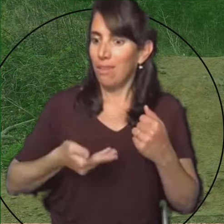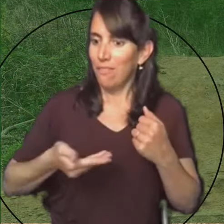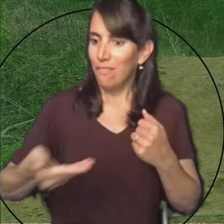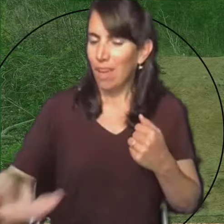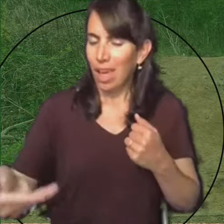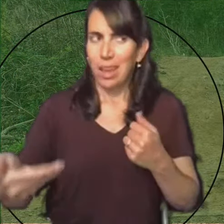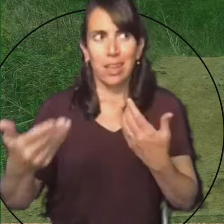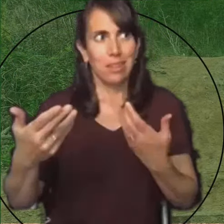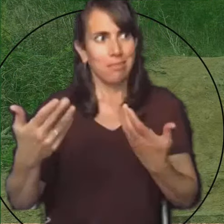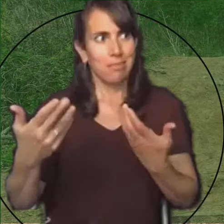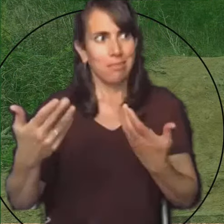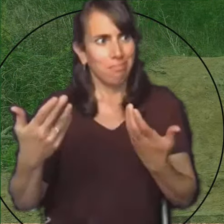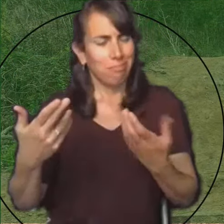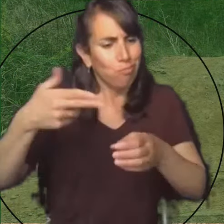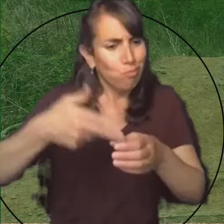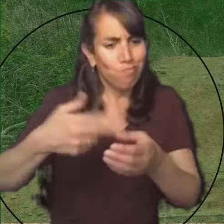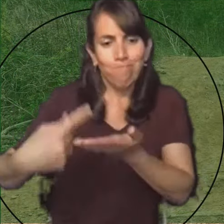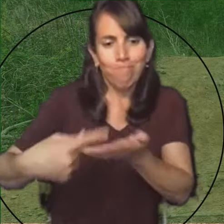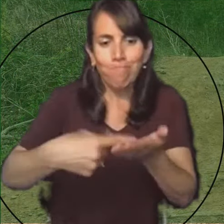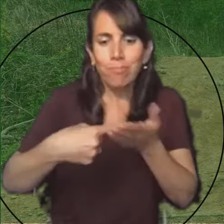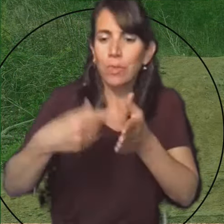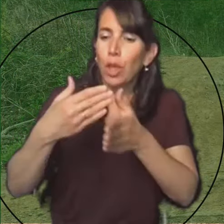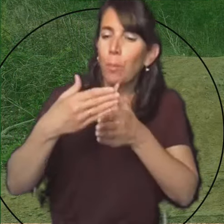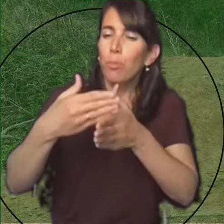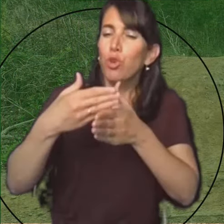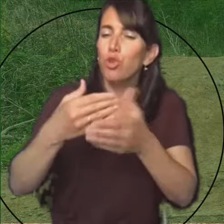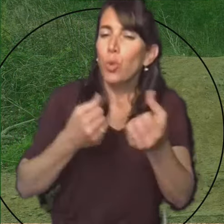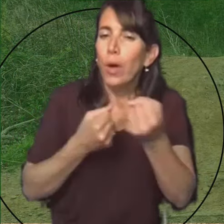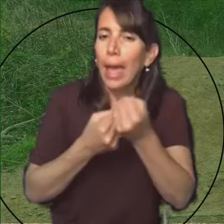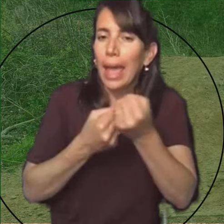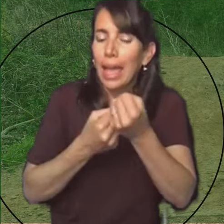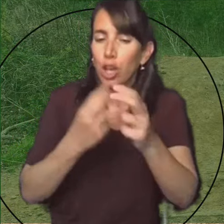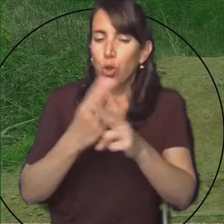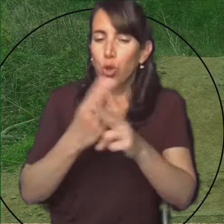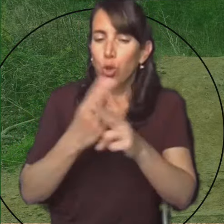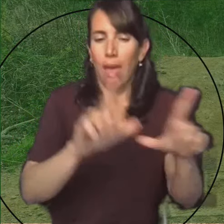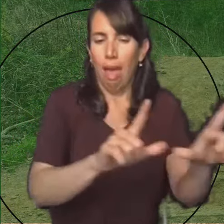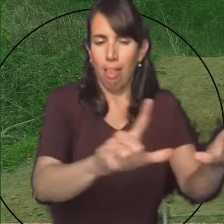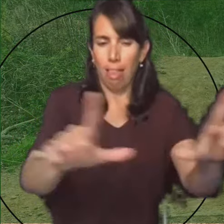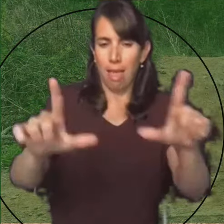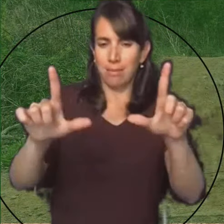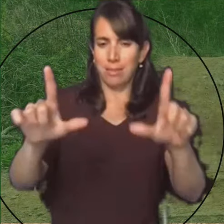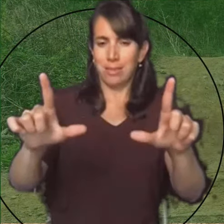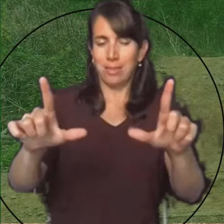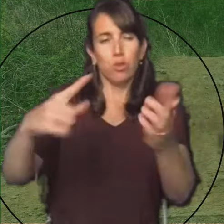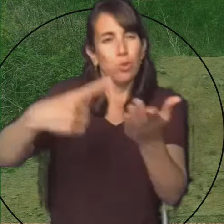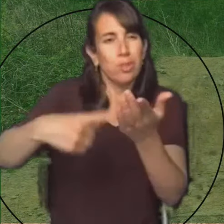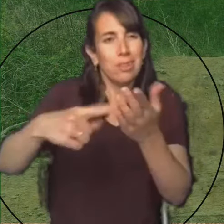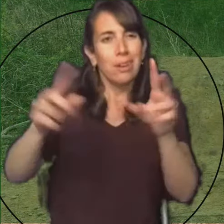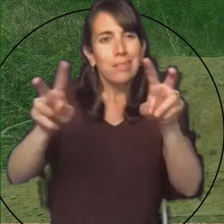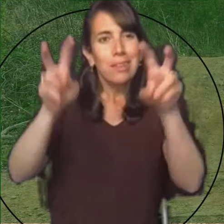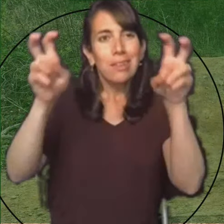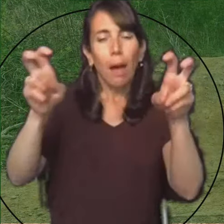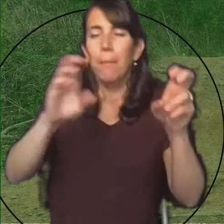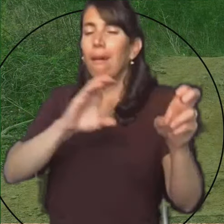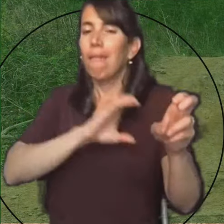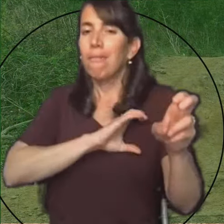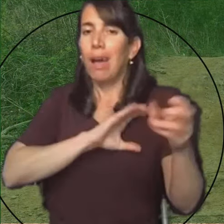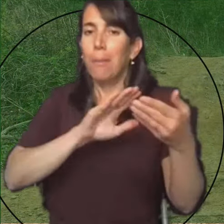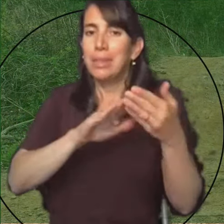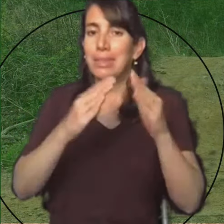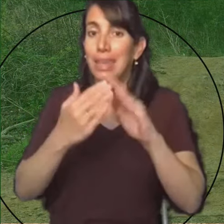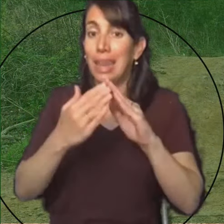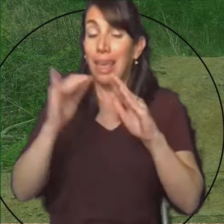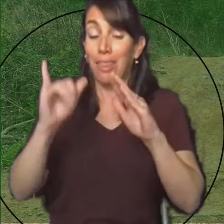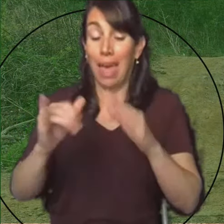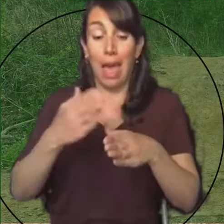using mutual aid or talking about mutual aid to discuss Cop City was a lens which I don't think has been used enough or